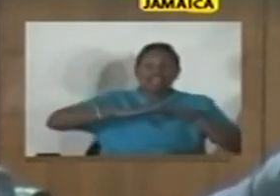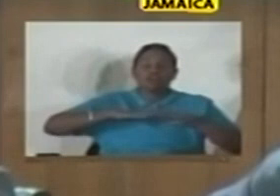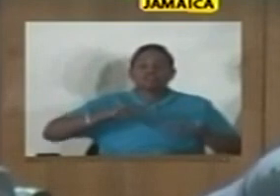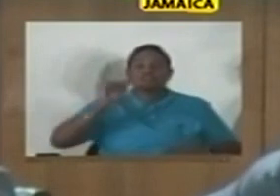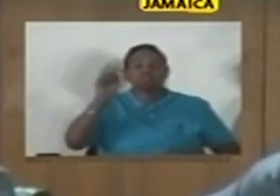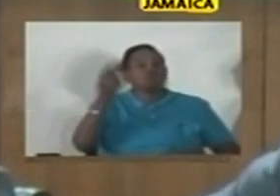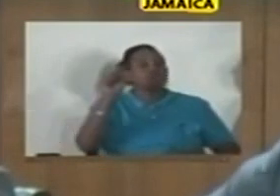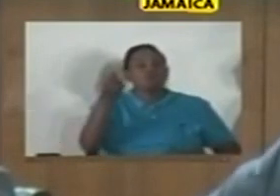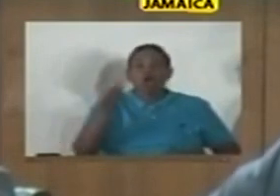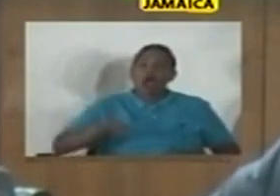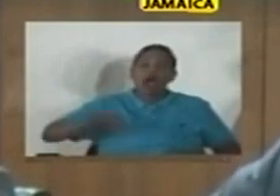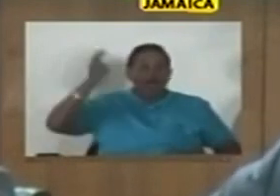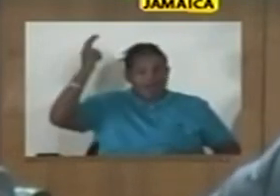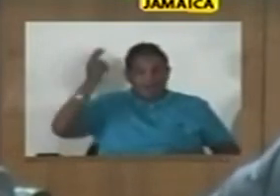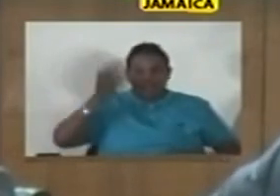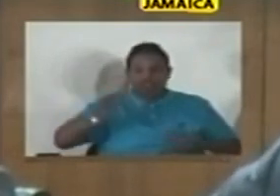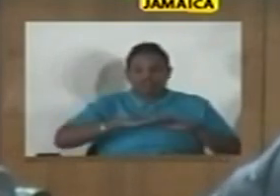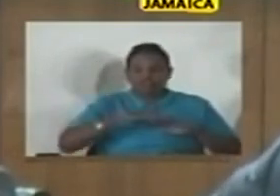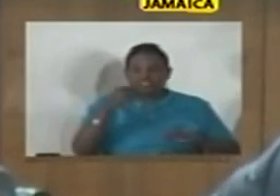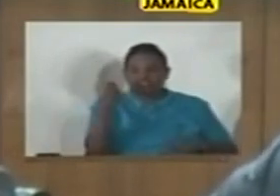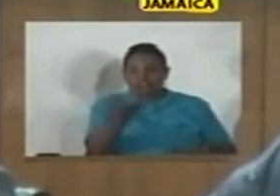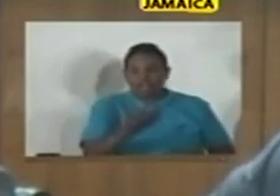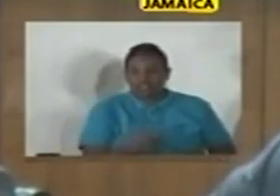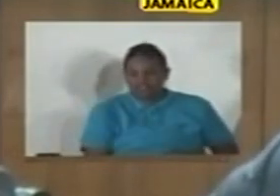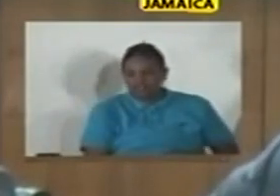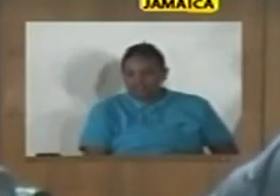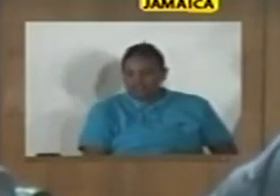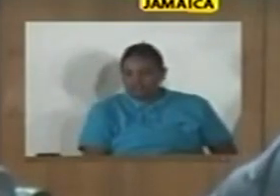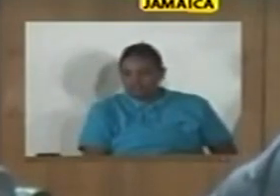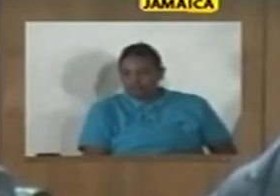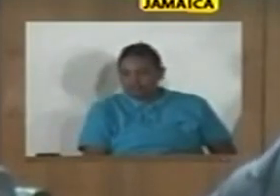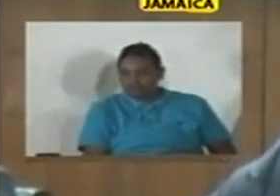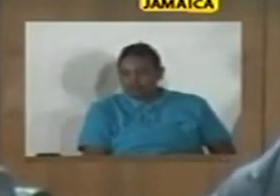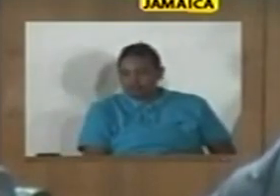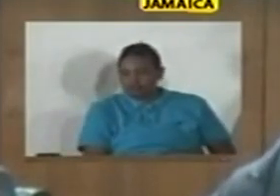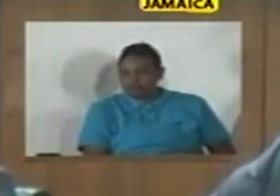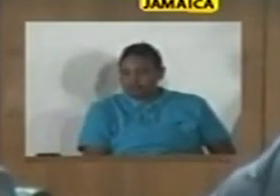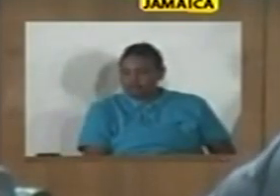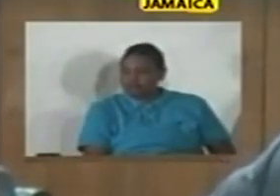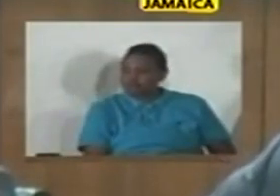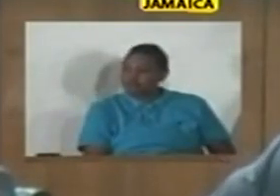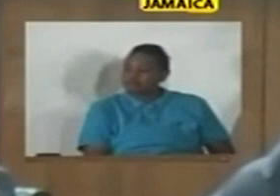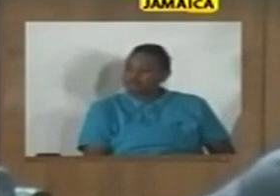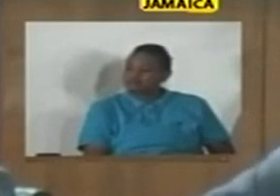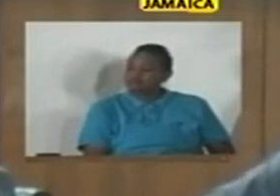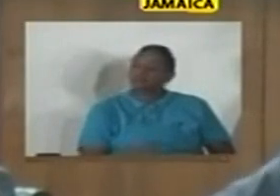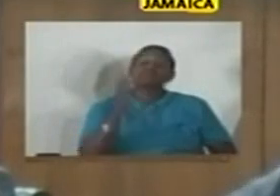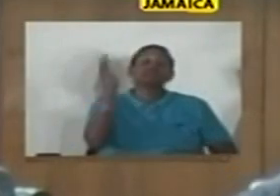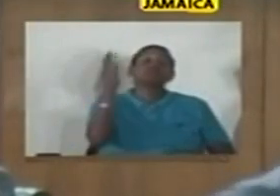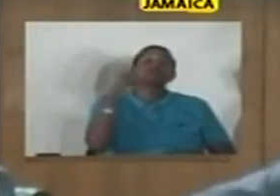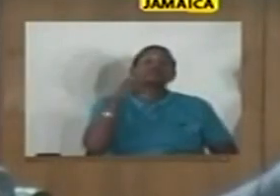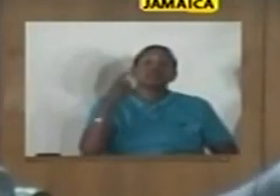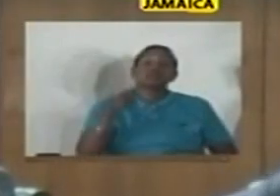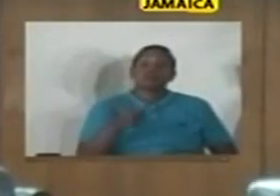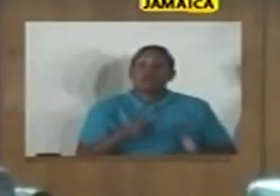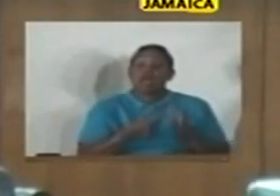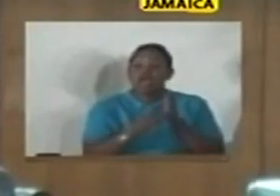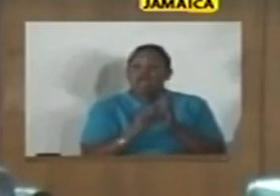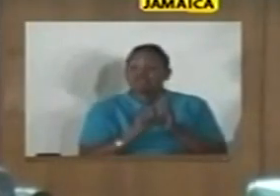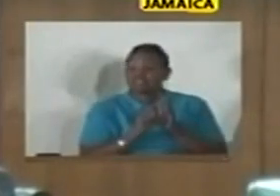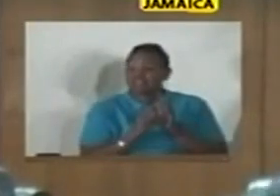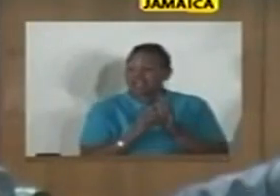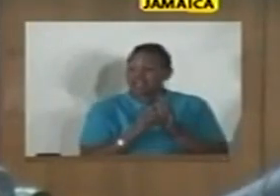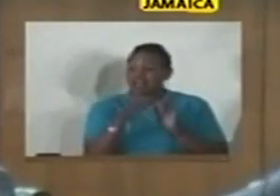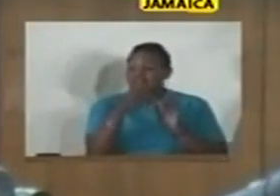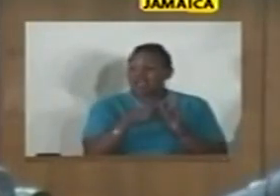ever granted. Mr. Speaker, let me emphasize that